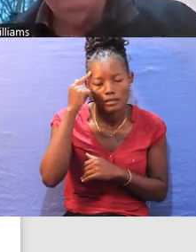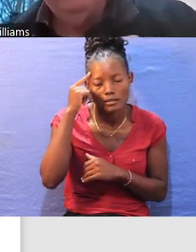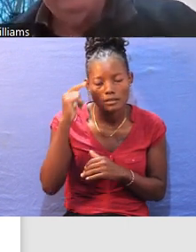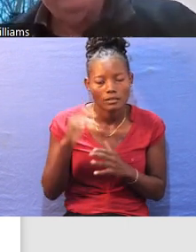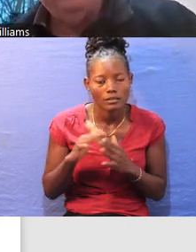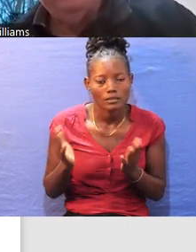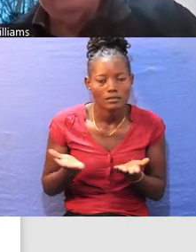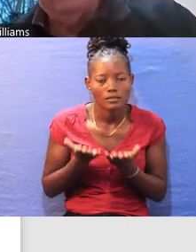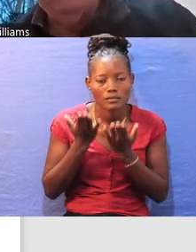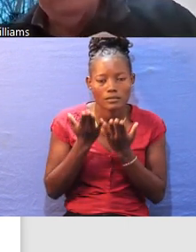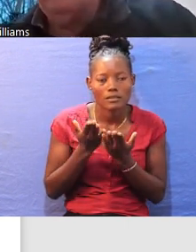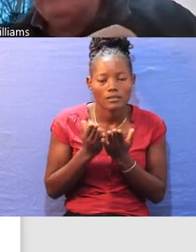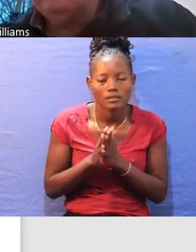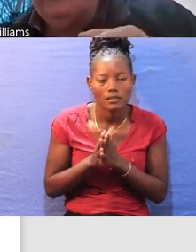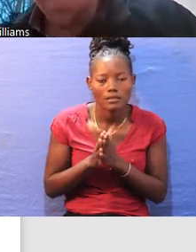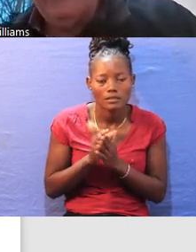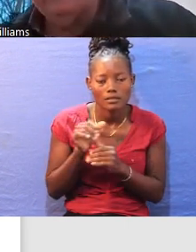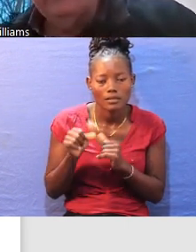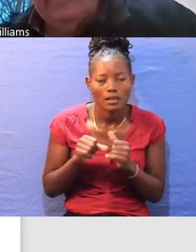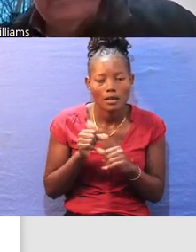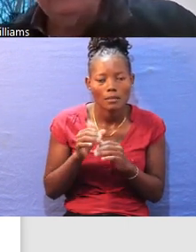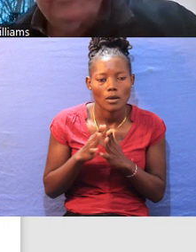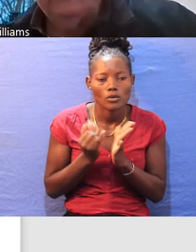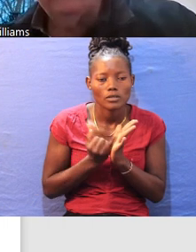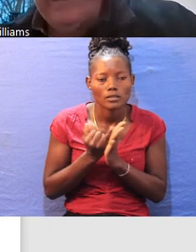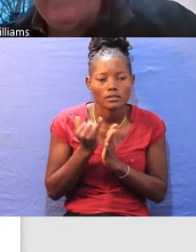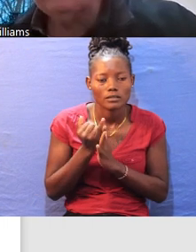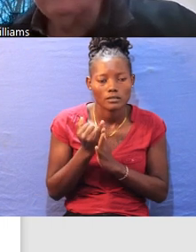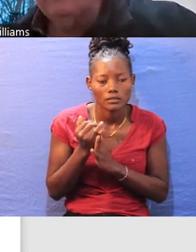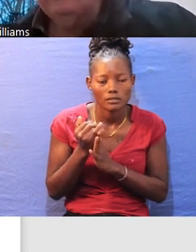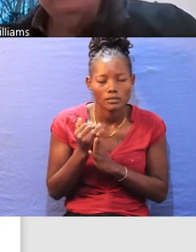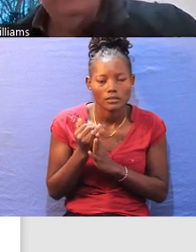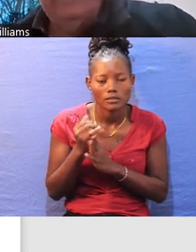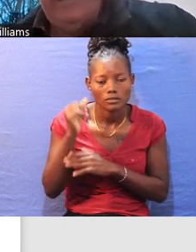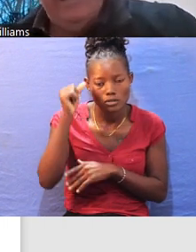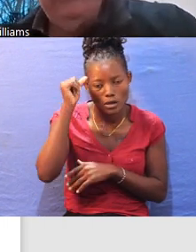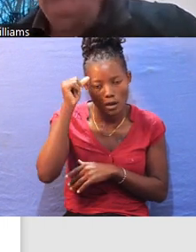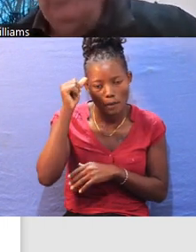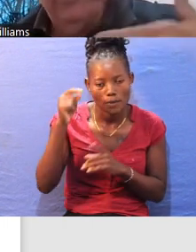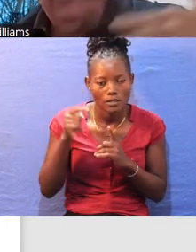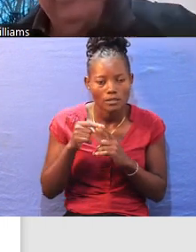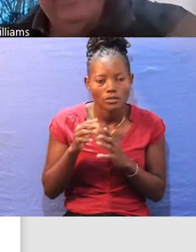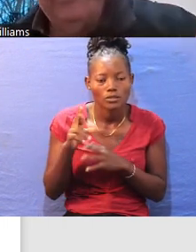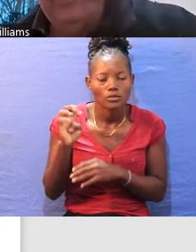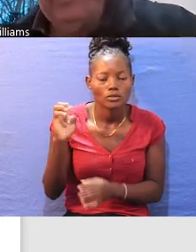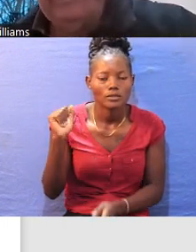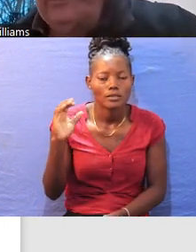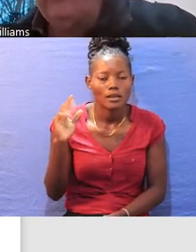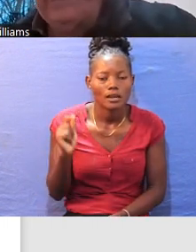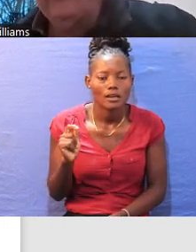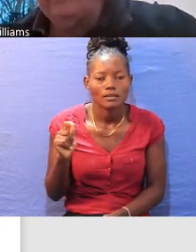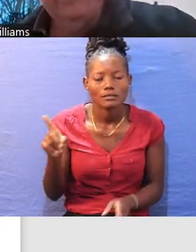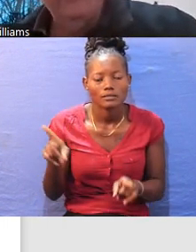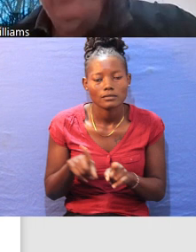of increasing your nervous system ability to fire and to react. Now, I don't know as far as any